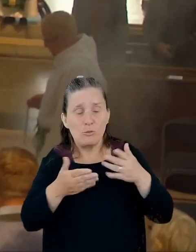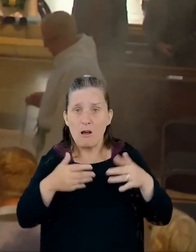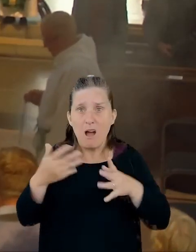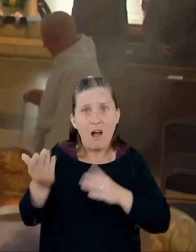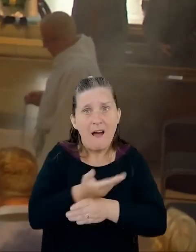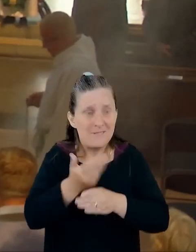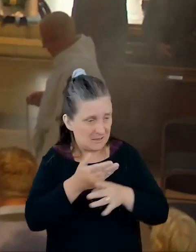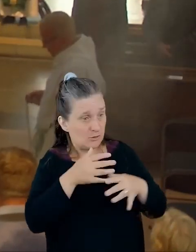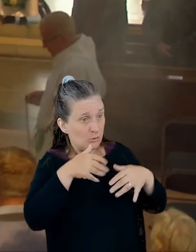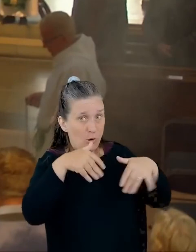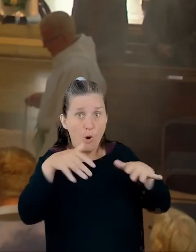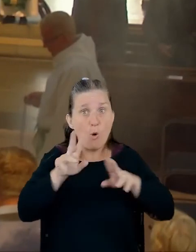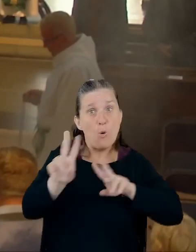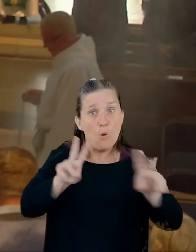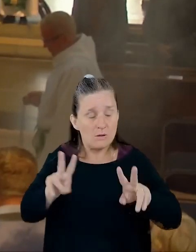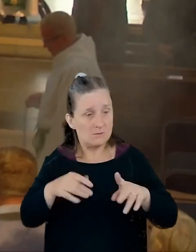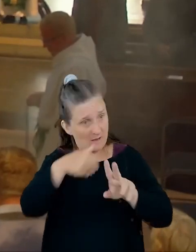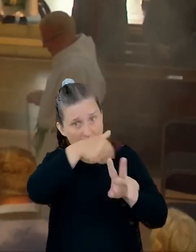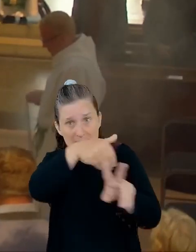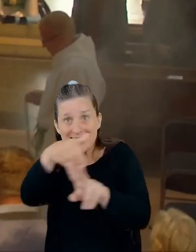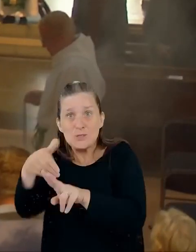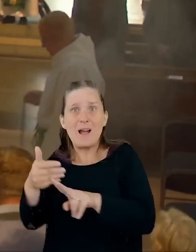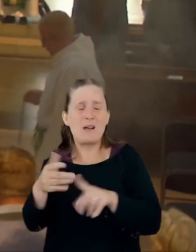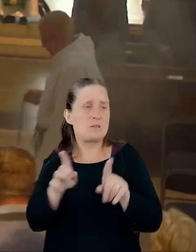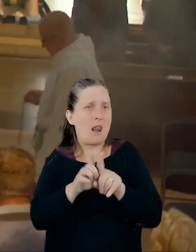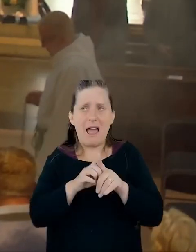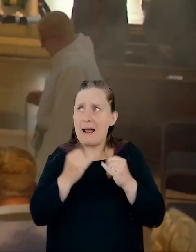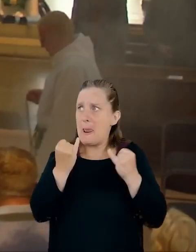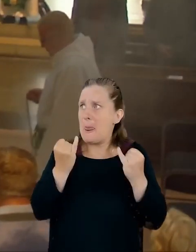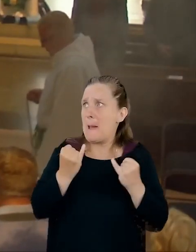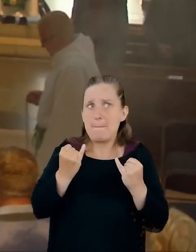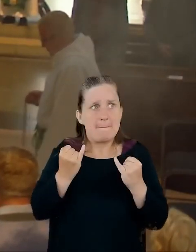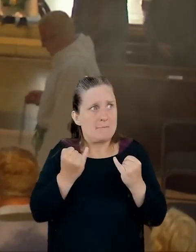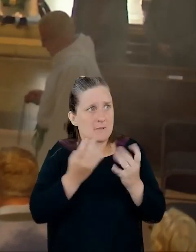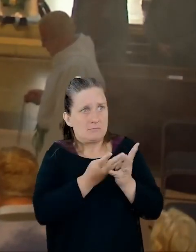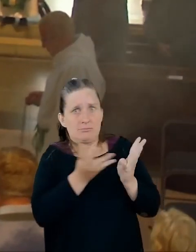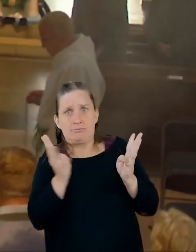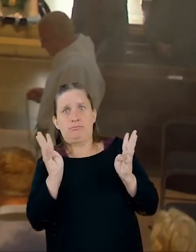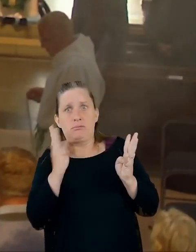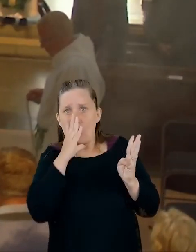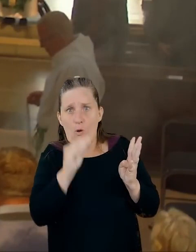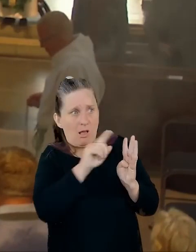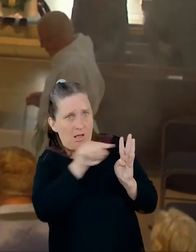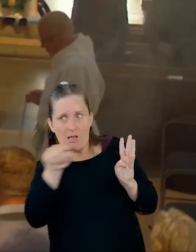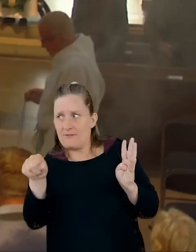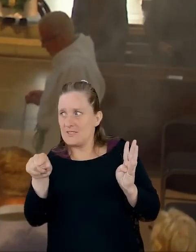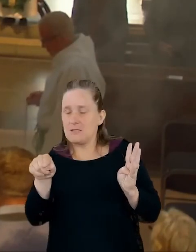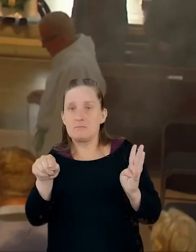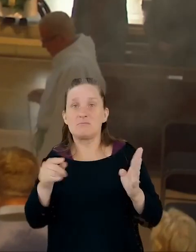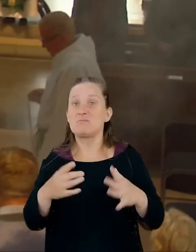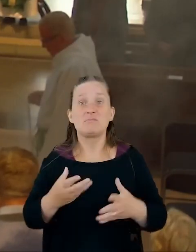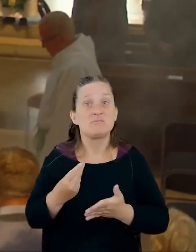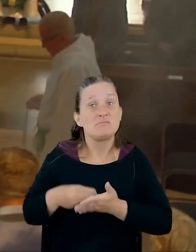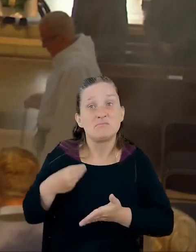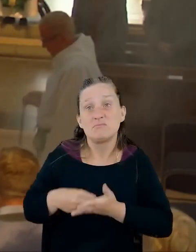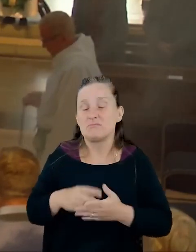your way. See, I am sending you out like lambs into the midst of wolves. Carry no